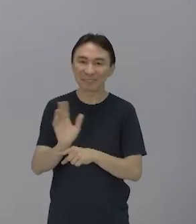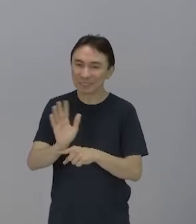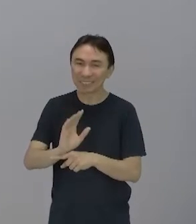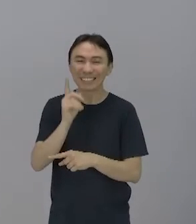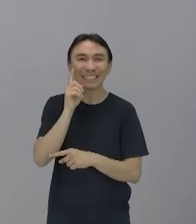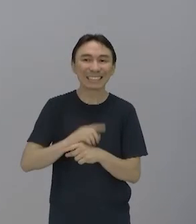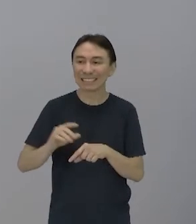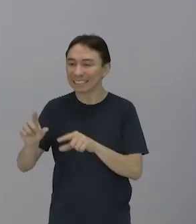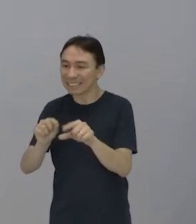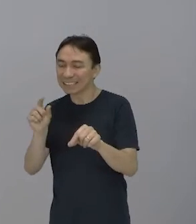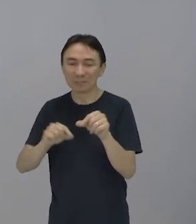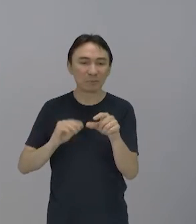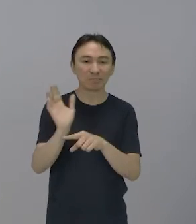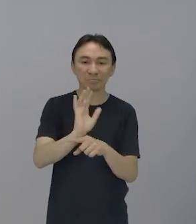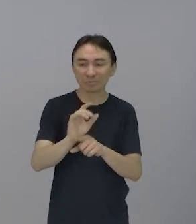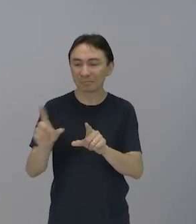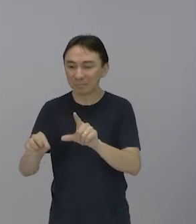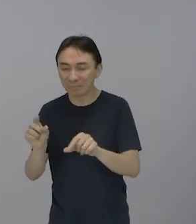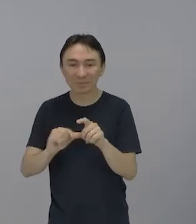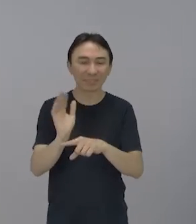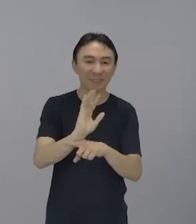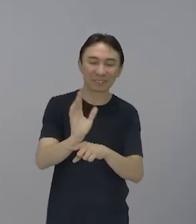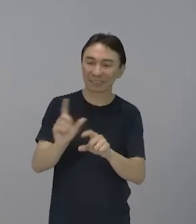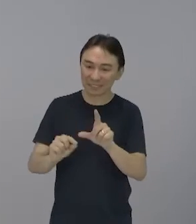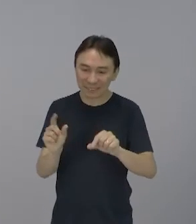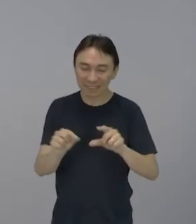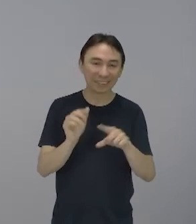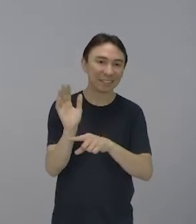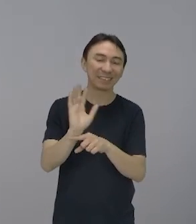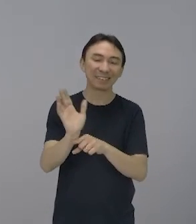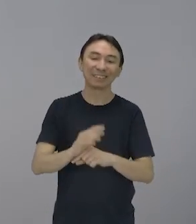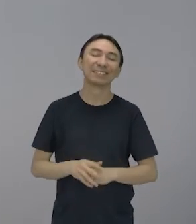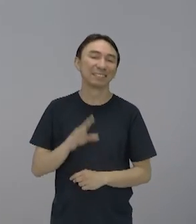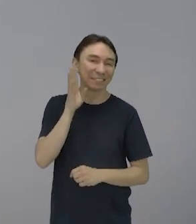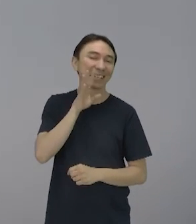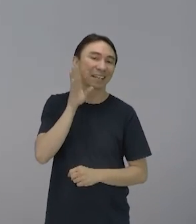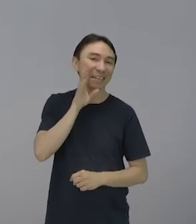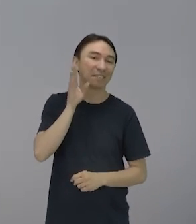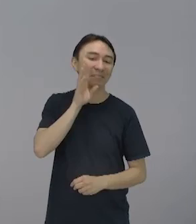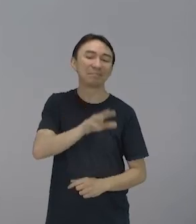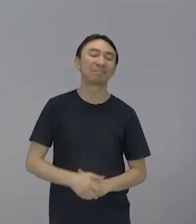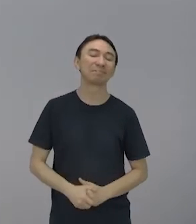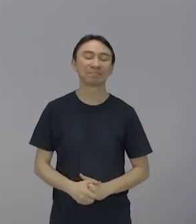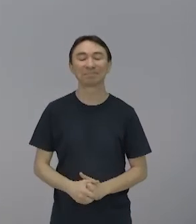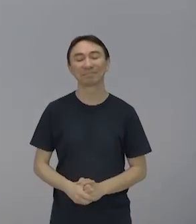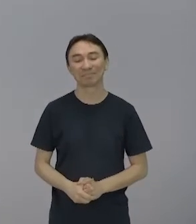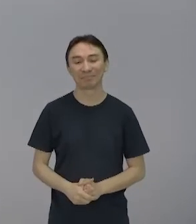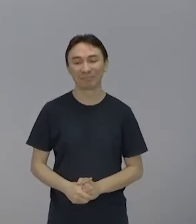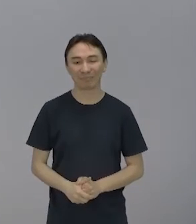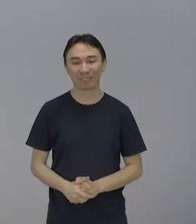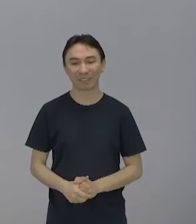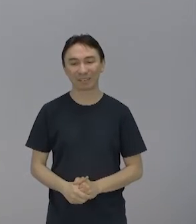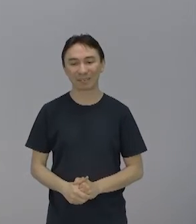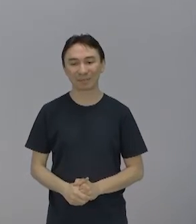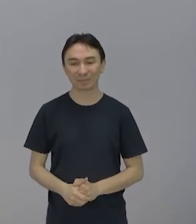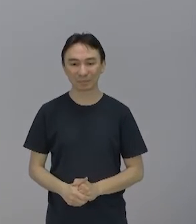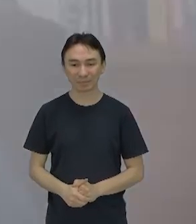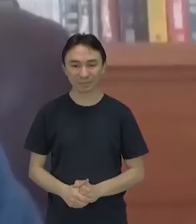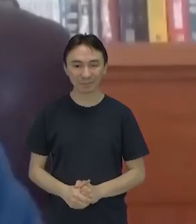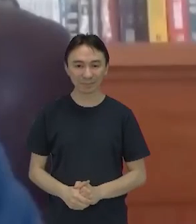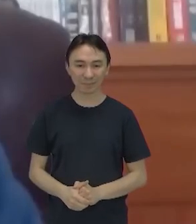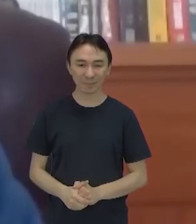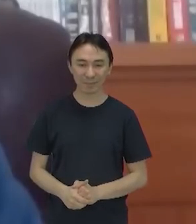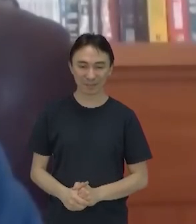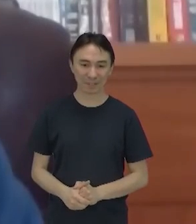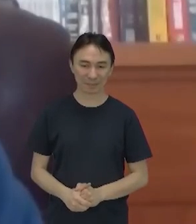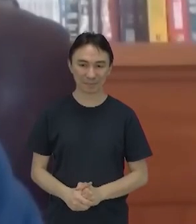biblioteca? How long did you spend in the libraries when you were a long time ago? You were usually,